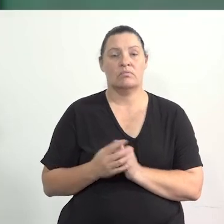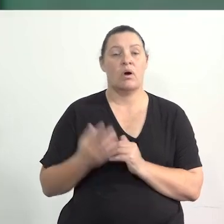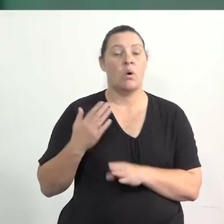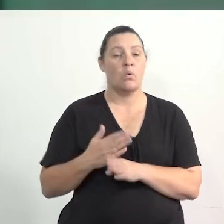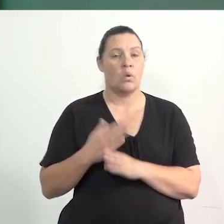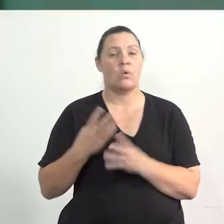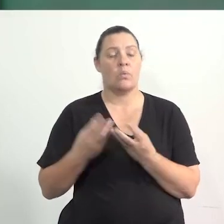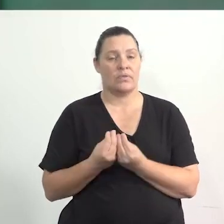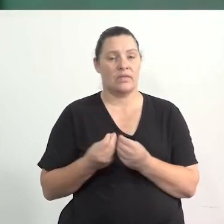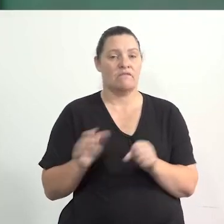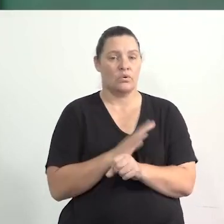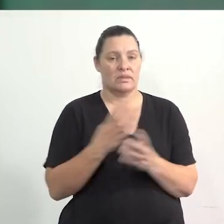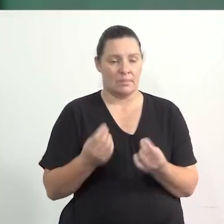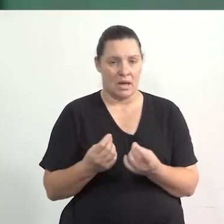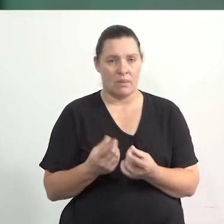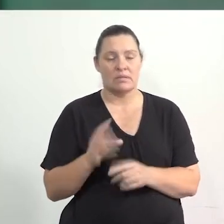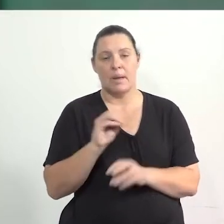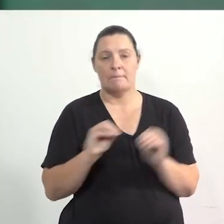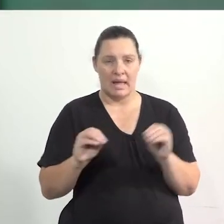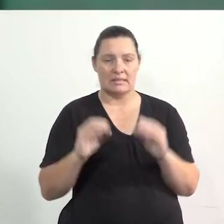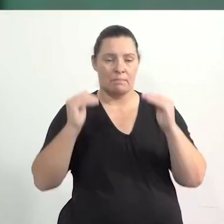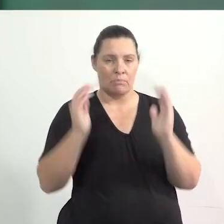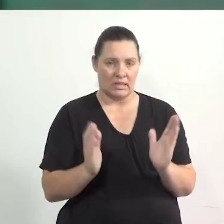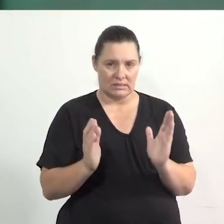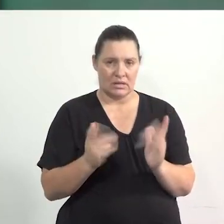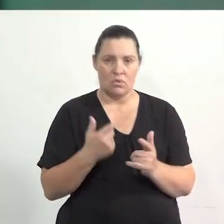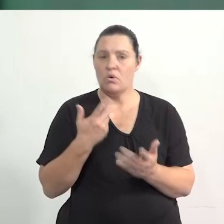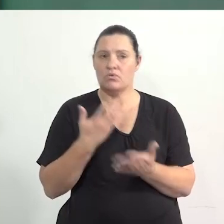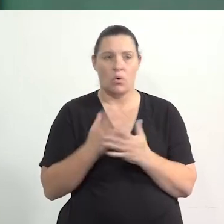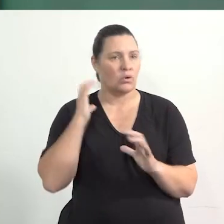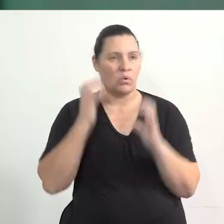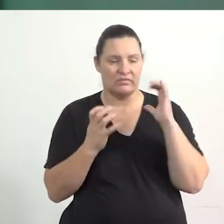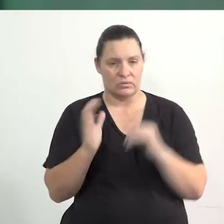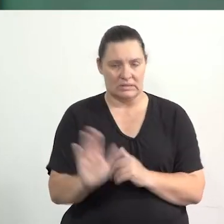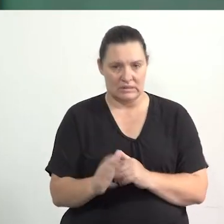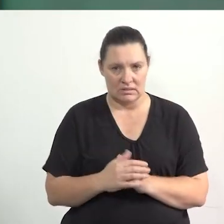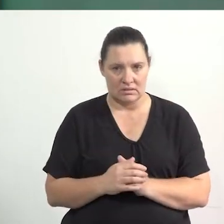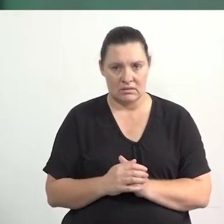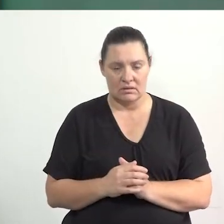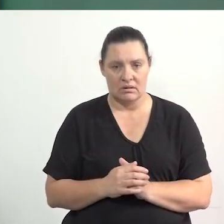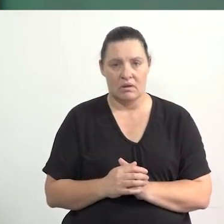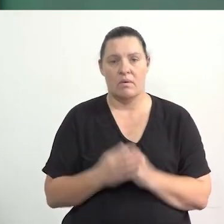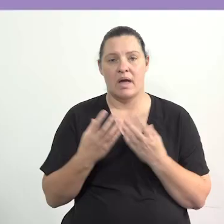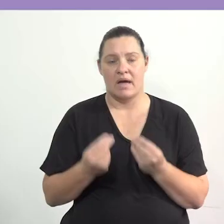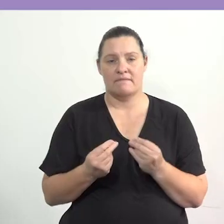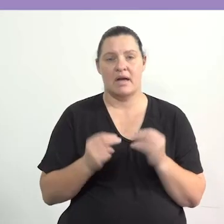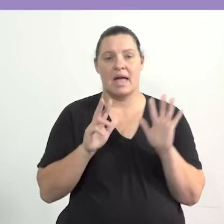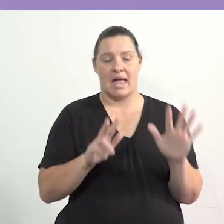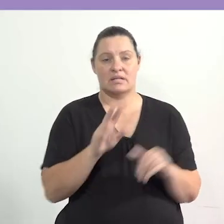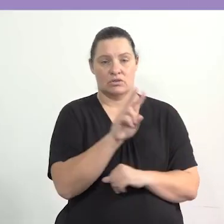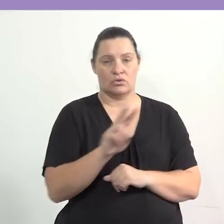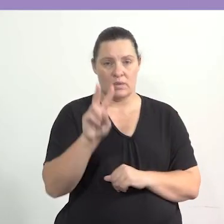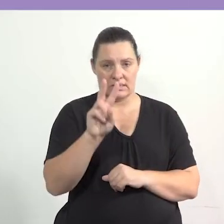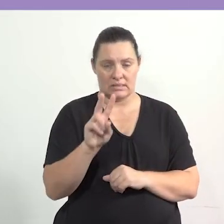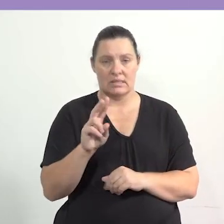we are working with integers, we just need to place them in brackets so that we do not get confused. So I have 8